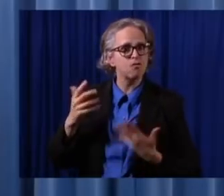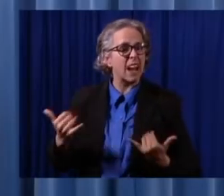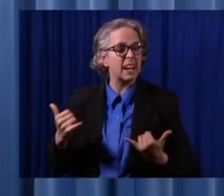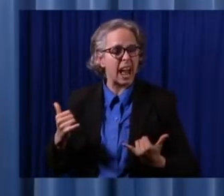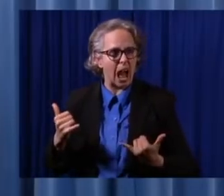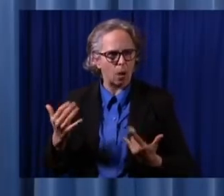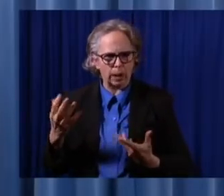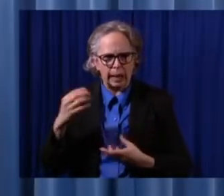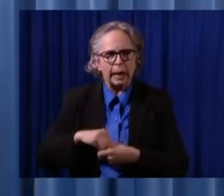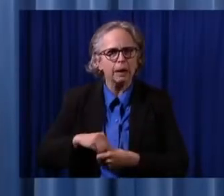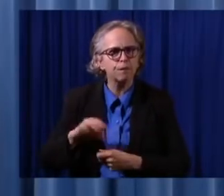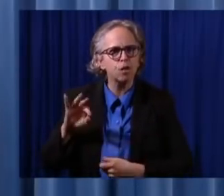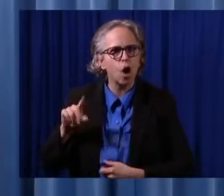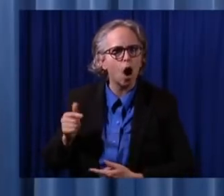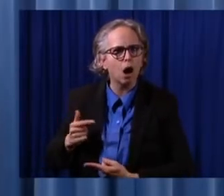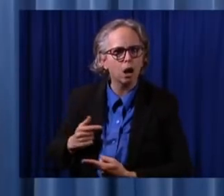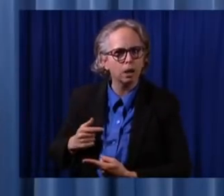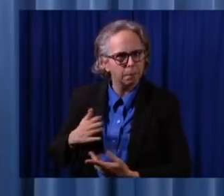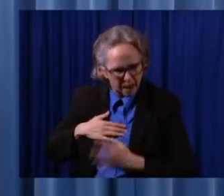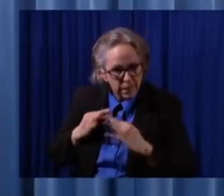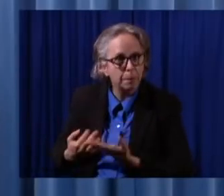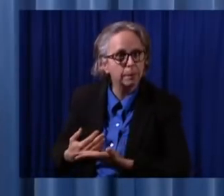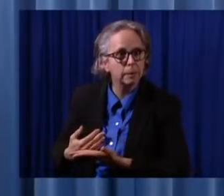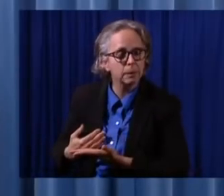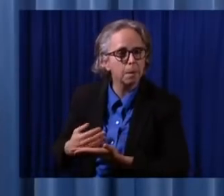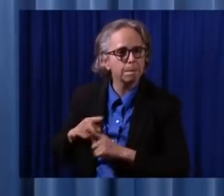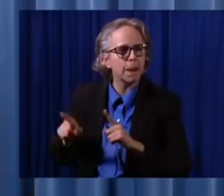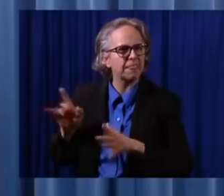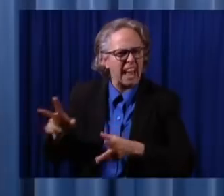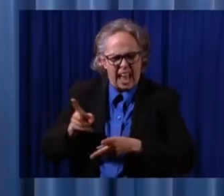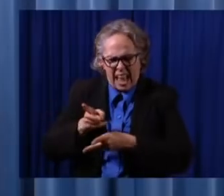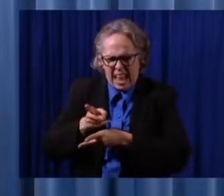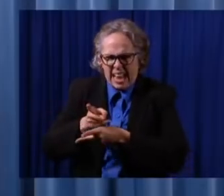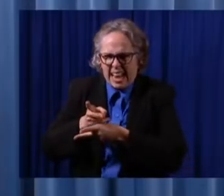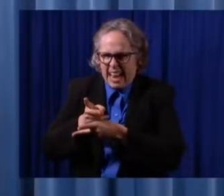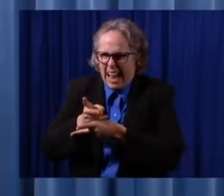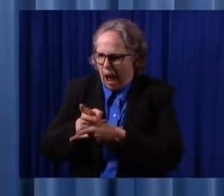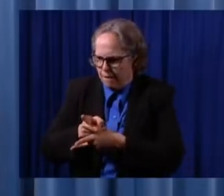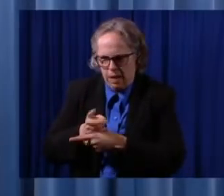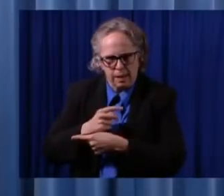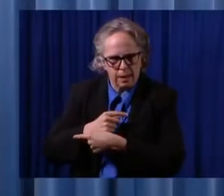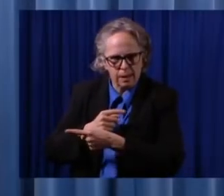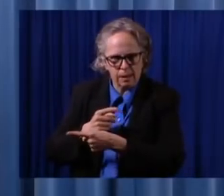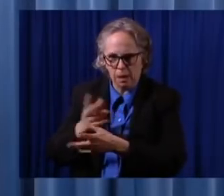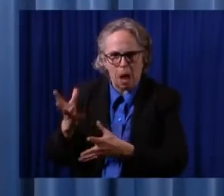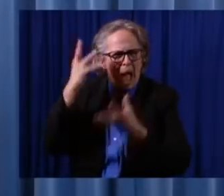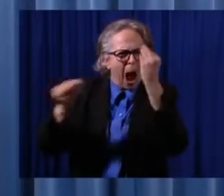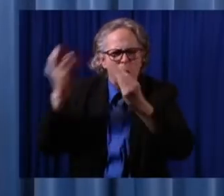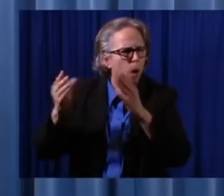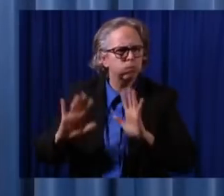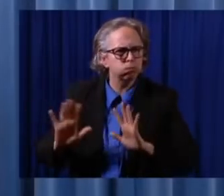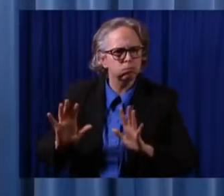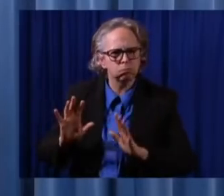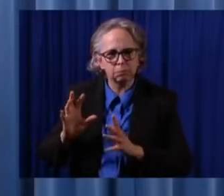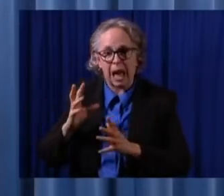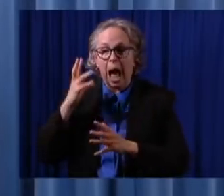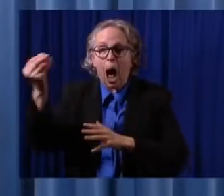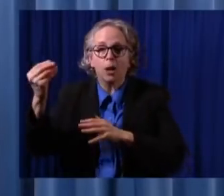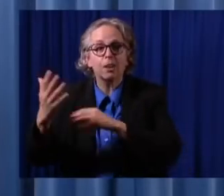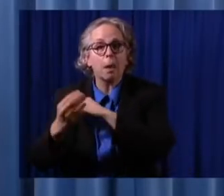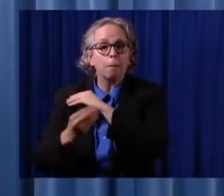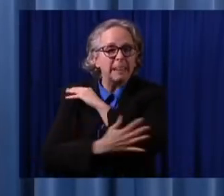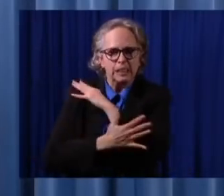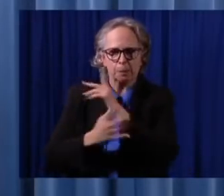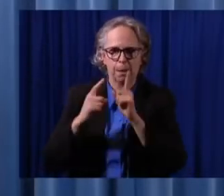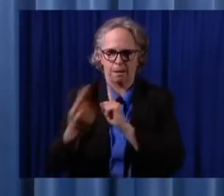Their family, but they've been very, very careful not to go out much, They go on the beach, they stay away from people. I mean,